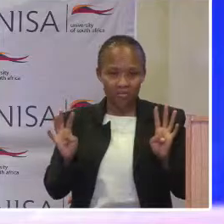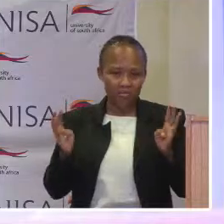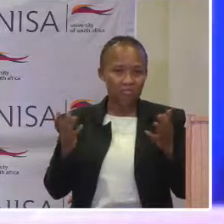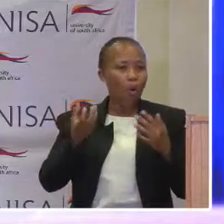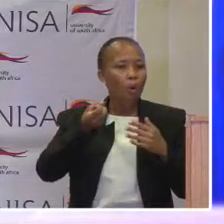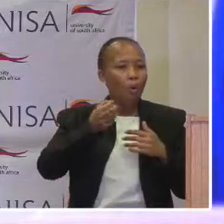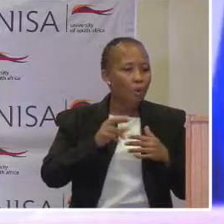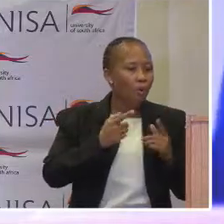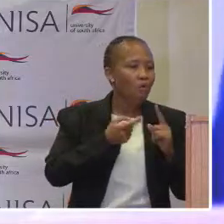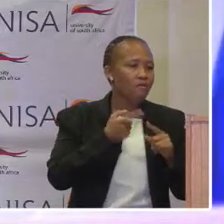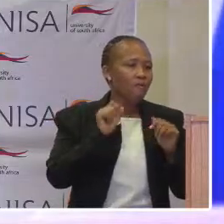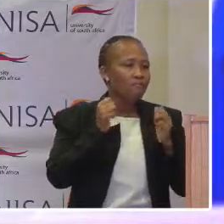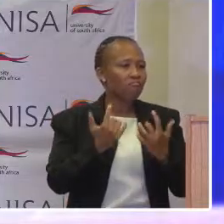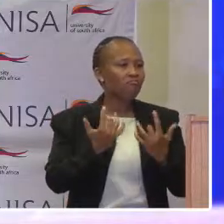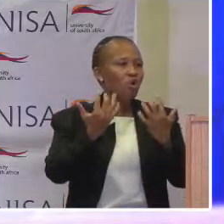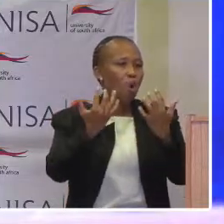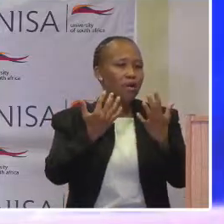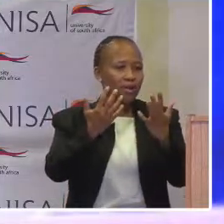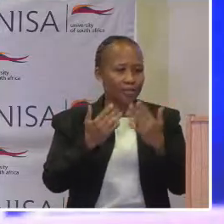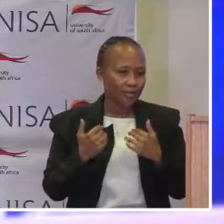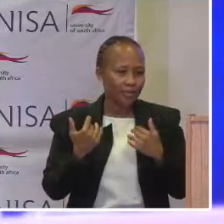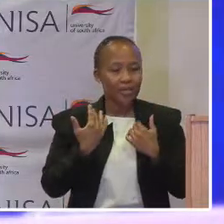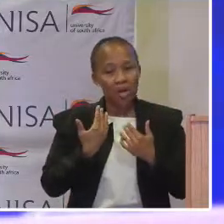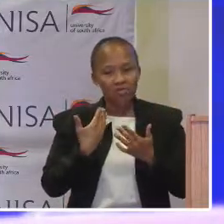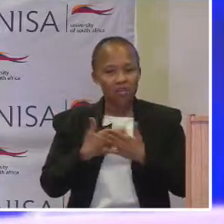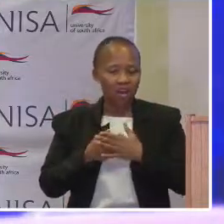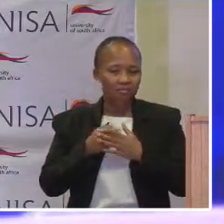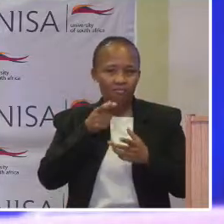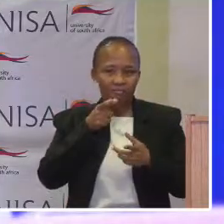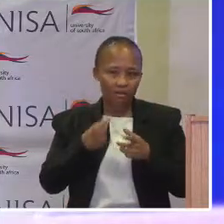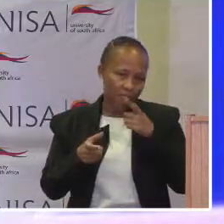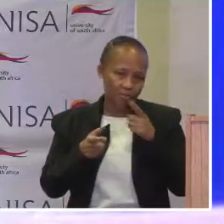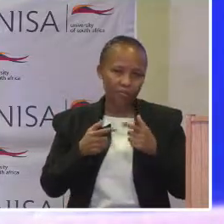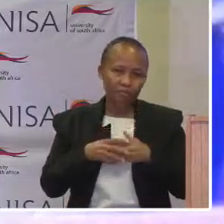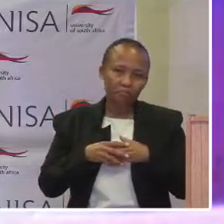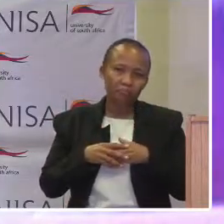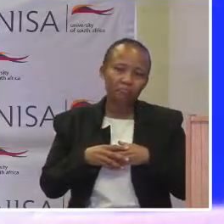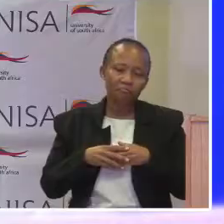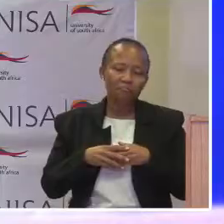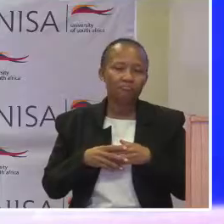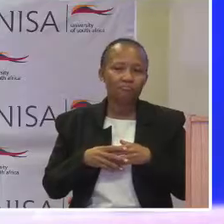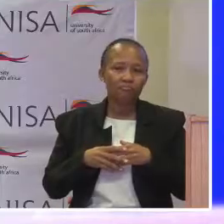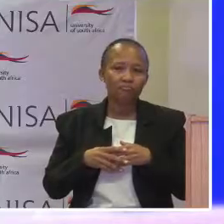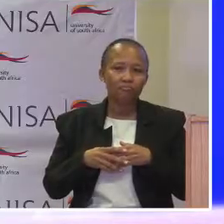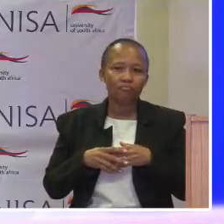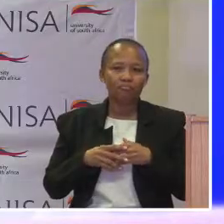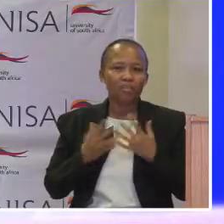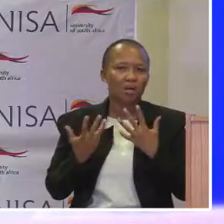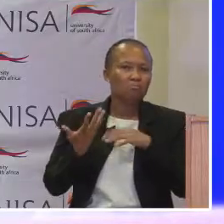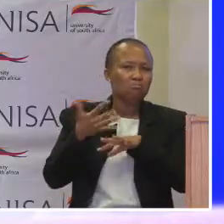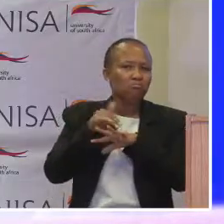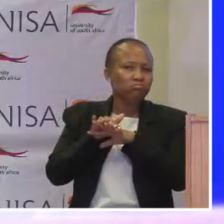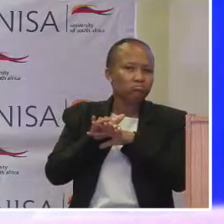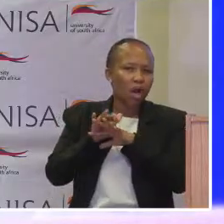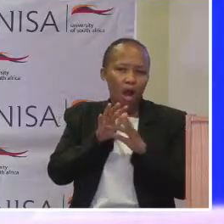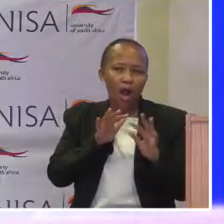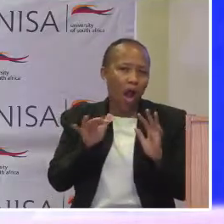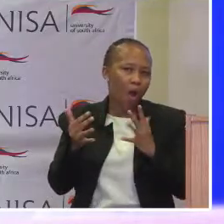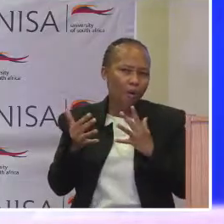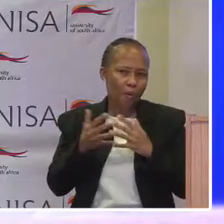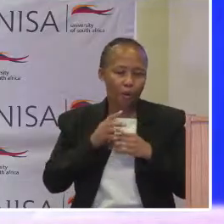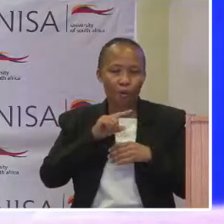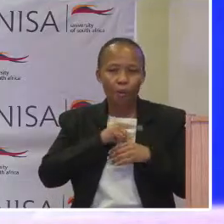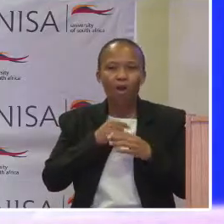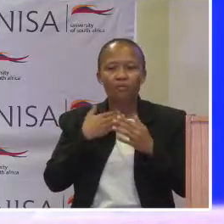or from the audience as well? You're part of the conversation. How can we get this integration going so that they